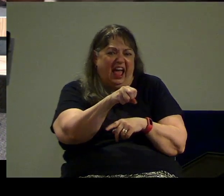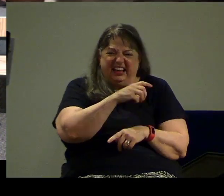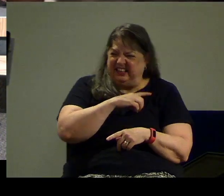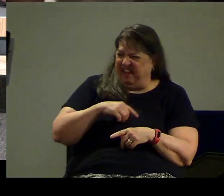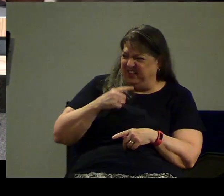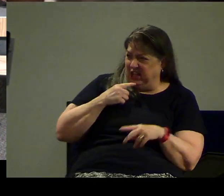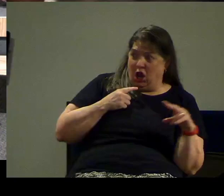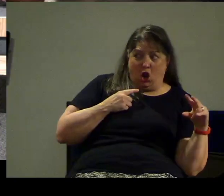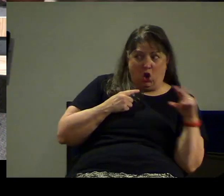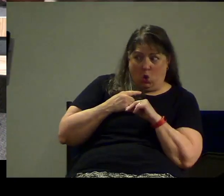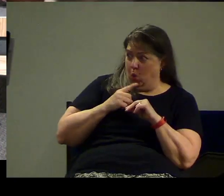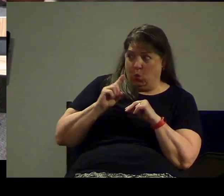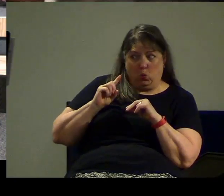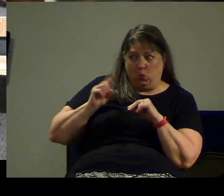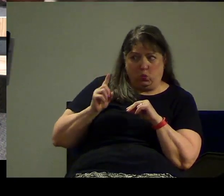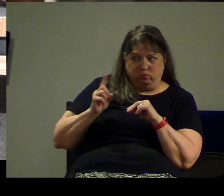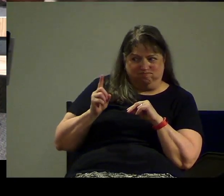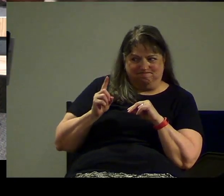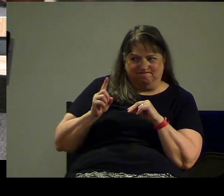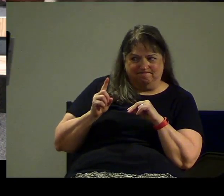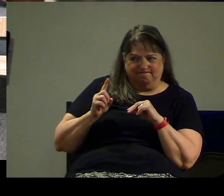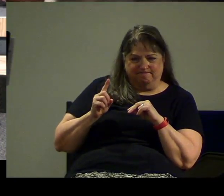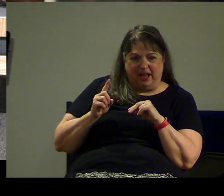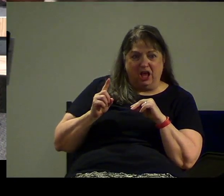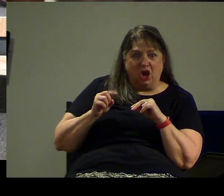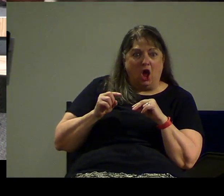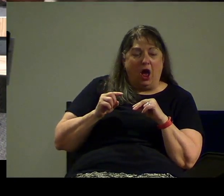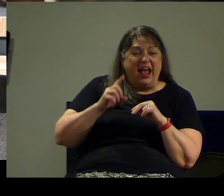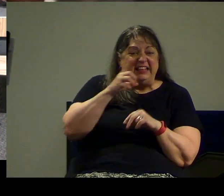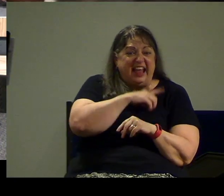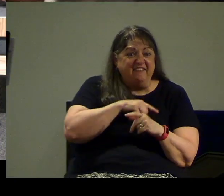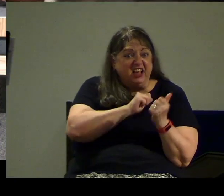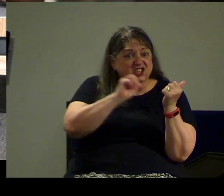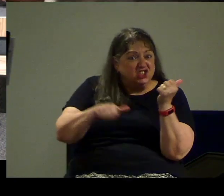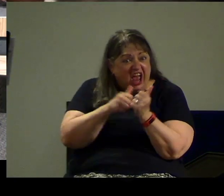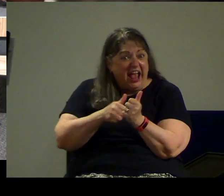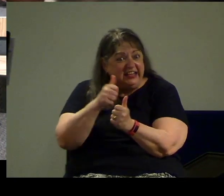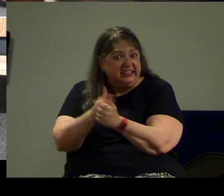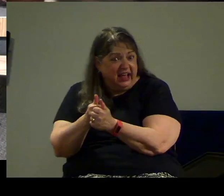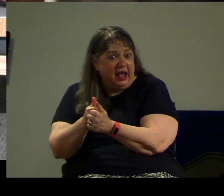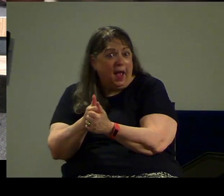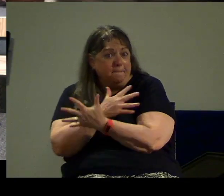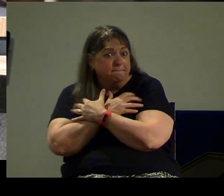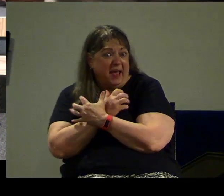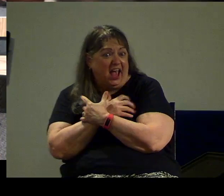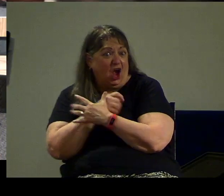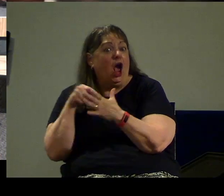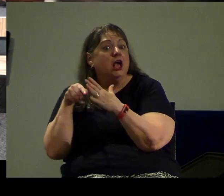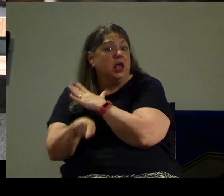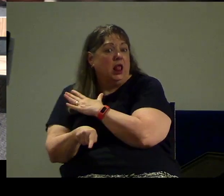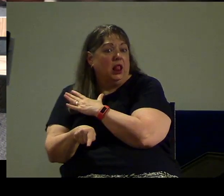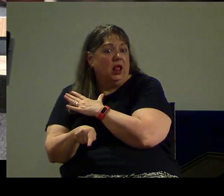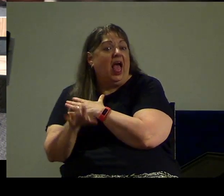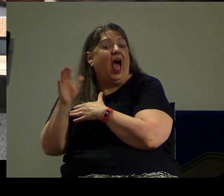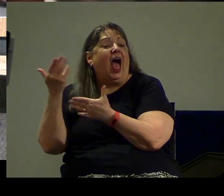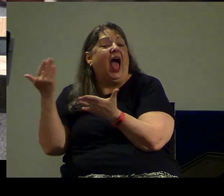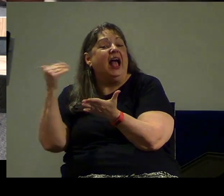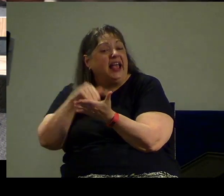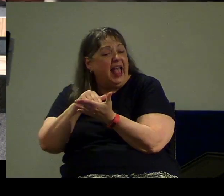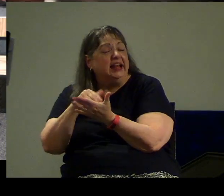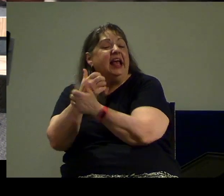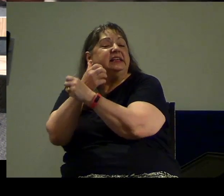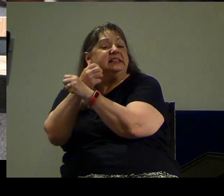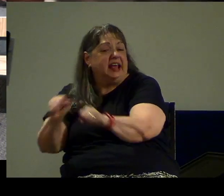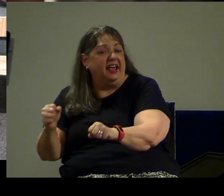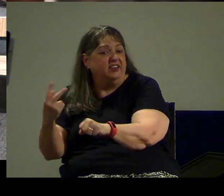don't. Not on my watch. He ran after that bear, slew the bear, took the sheep out of his mouth, and brought